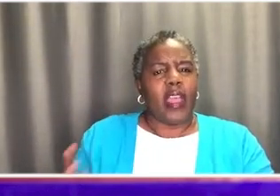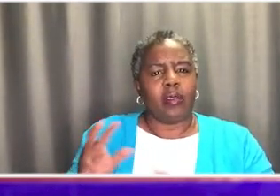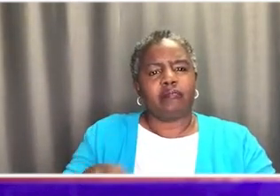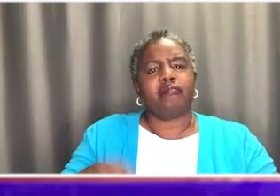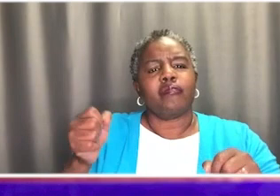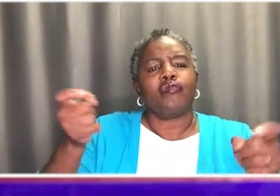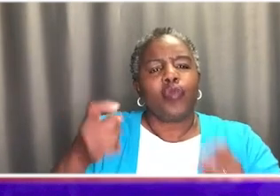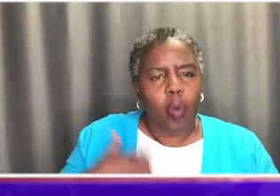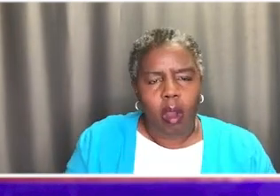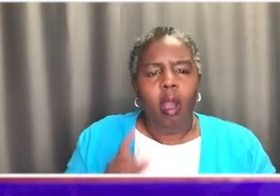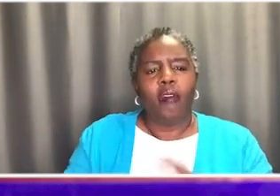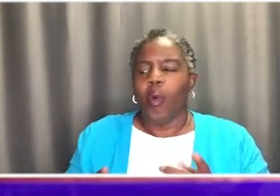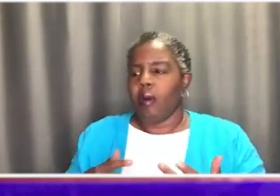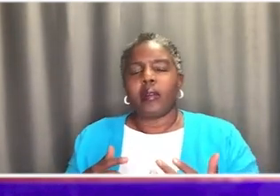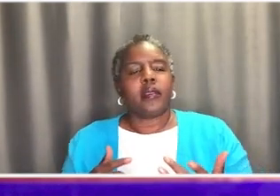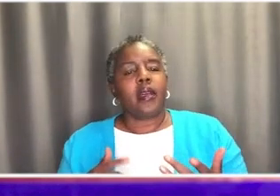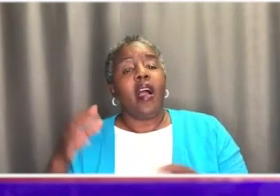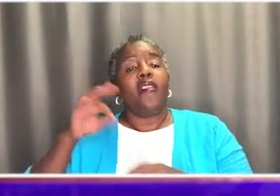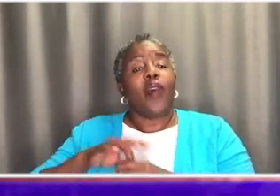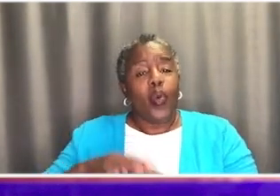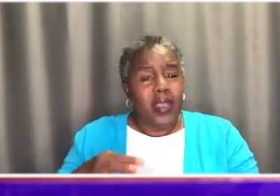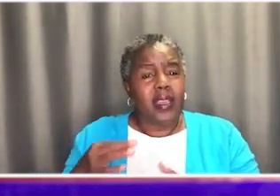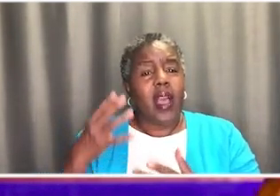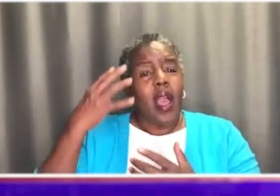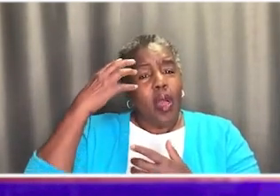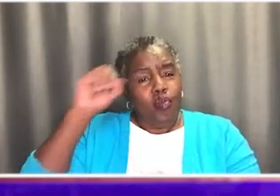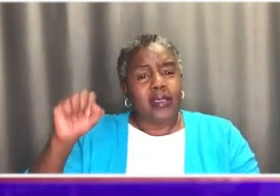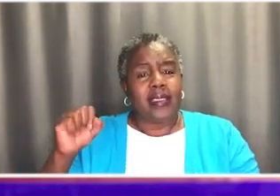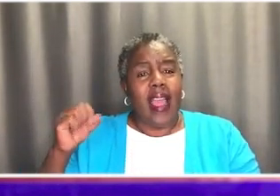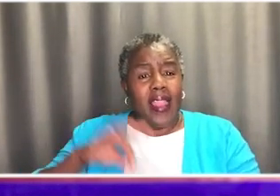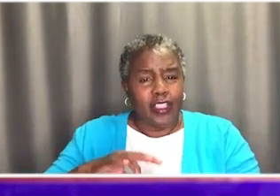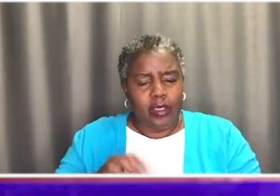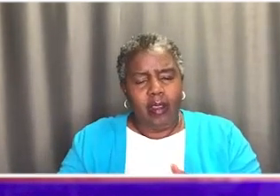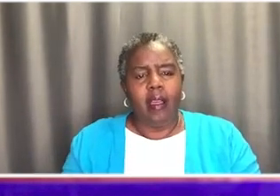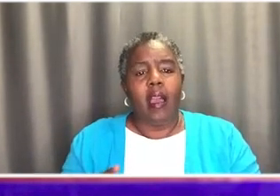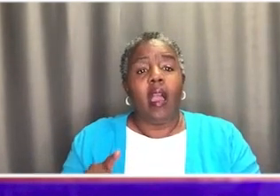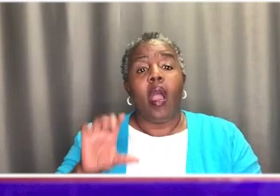historic voting presidential election, the COVID-19 that took